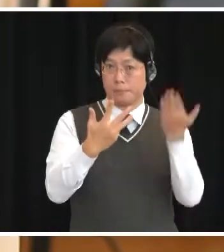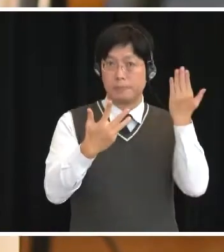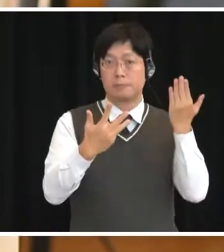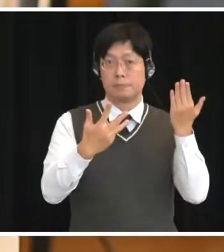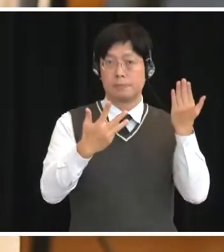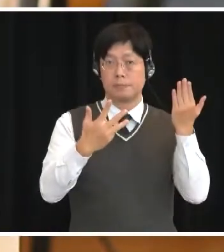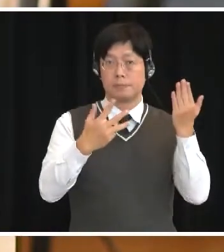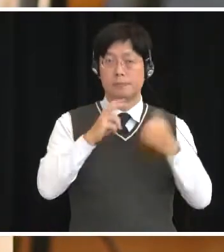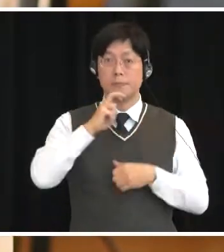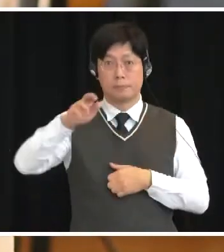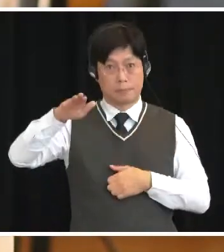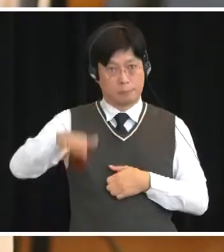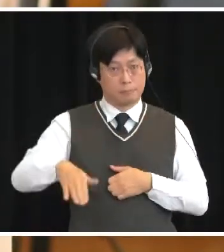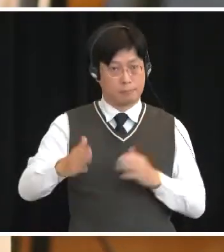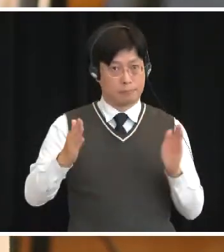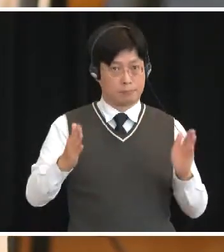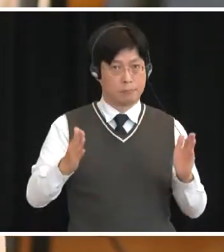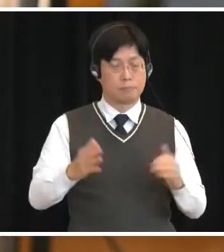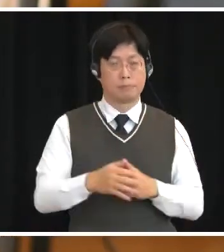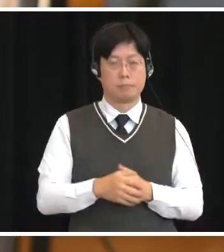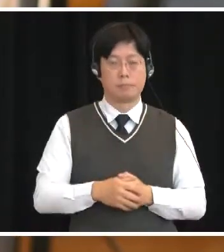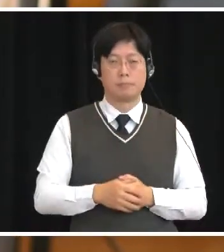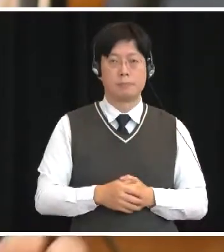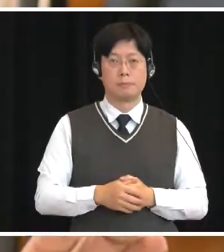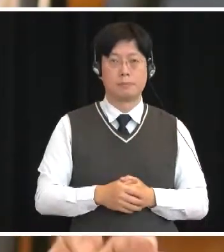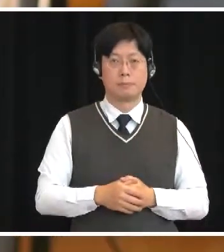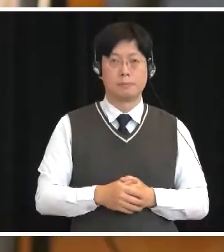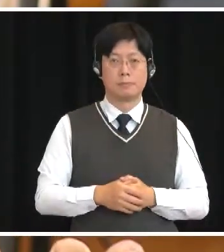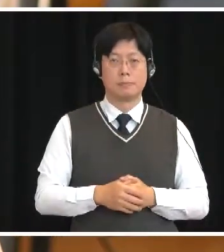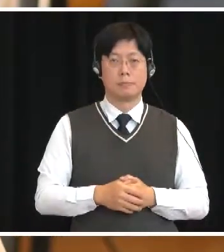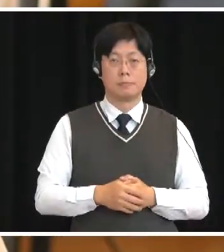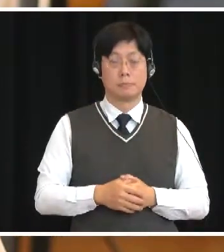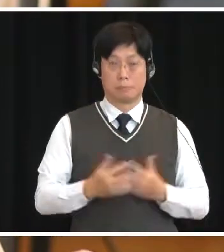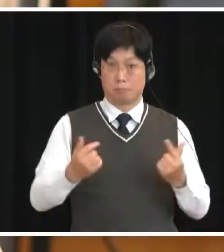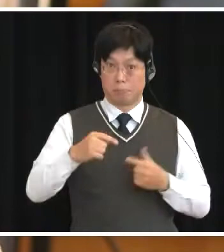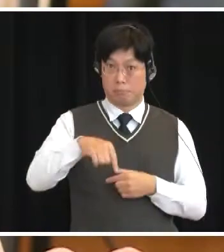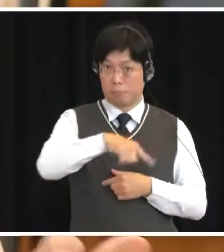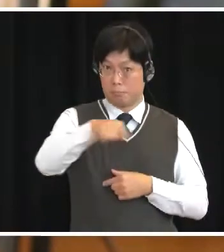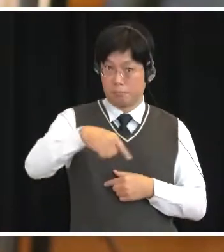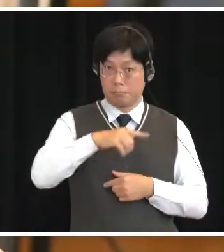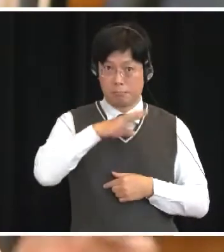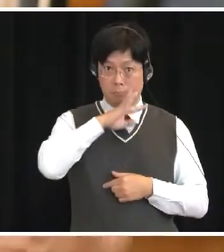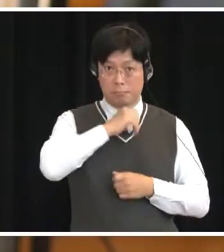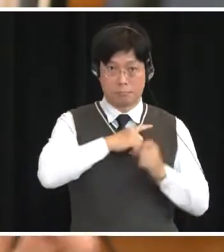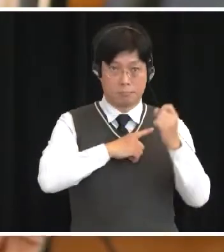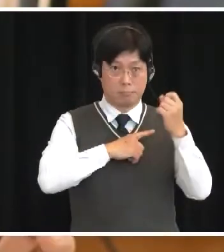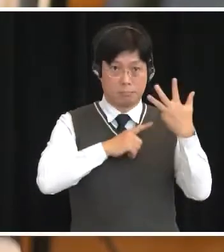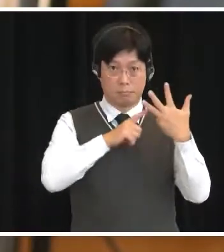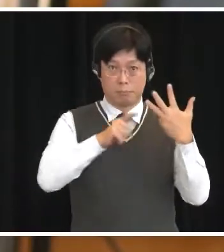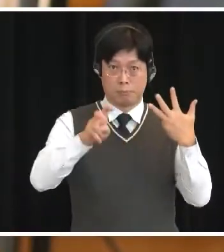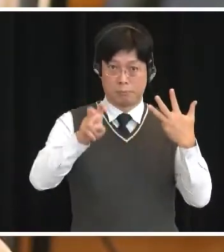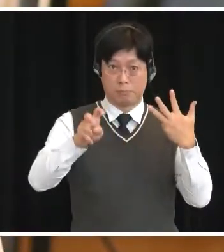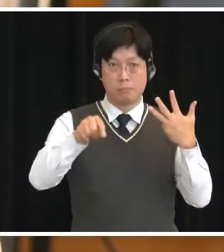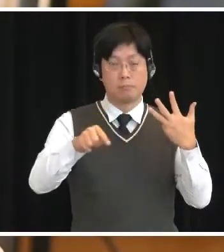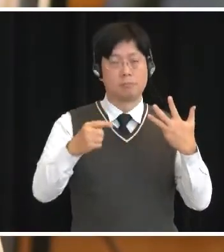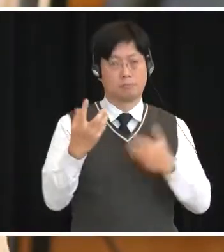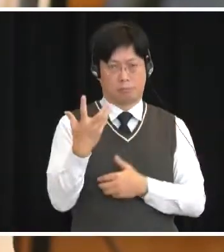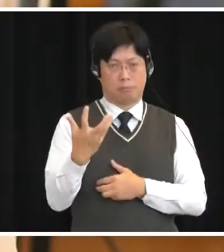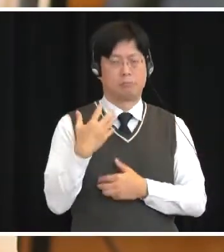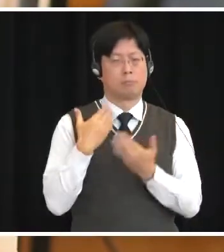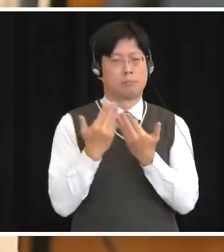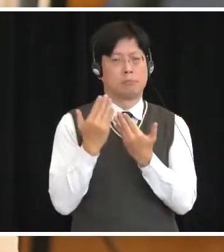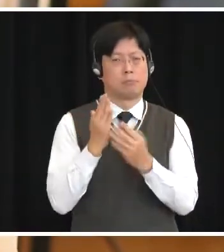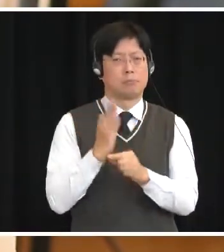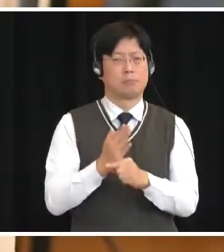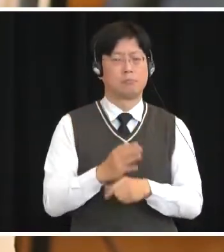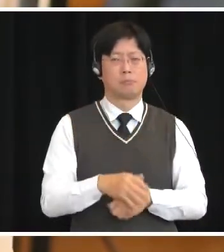very complex. In Taiwan, those aged between 18 and 20,